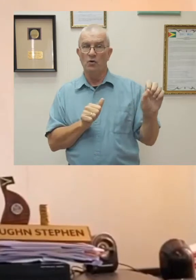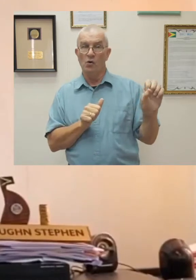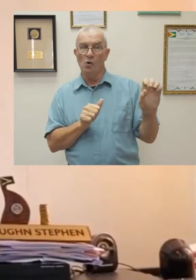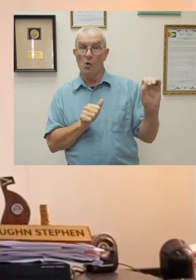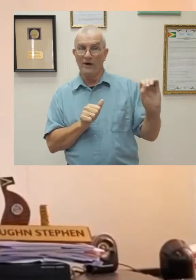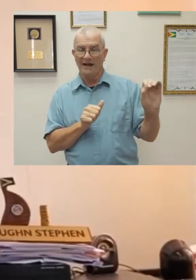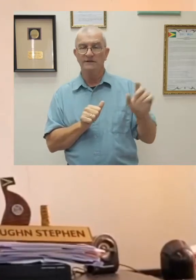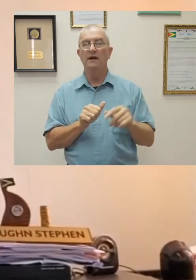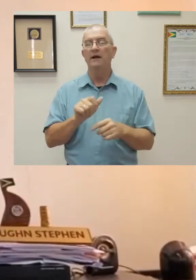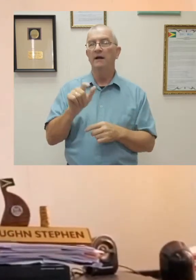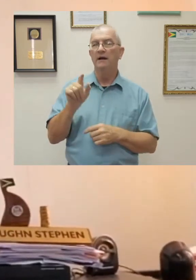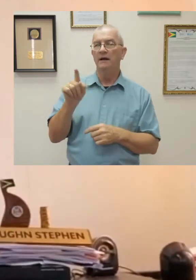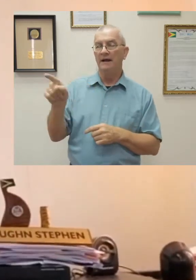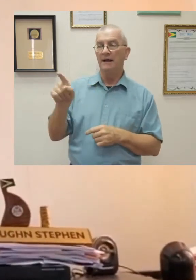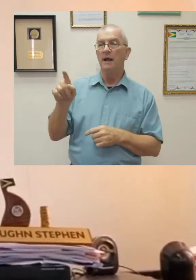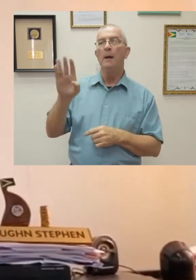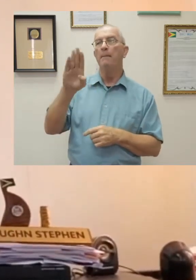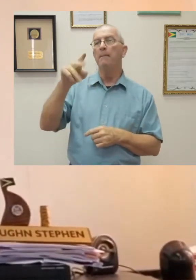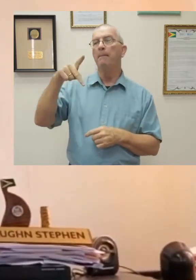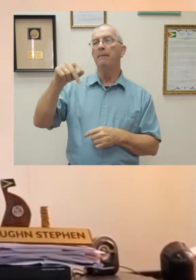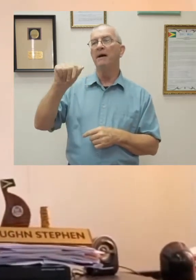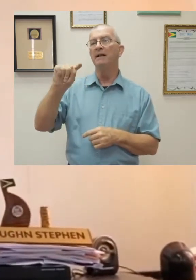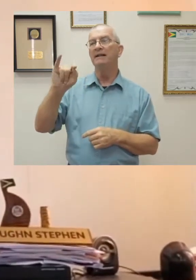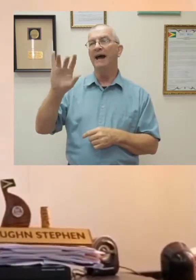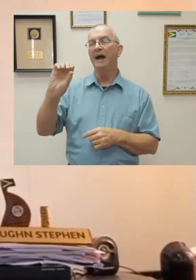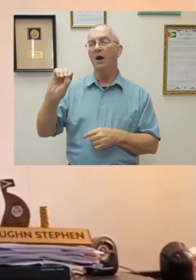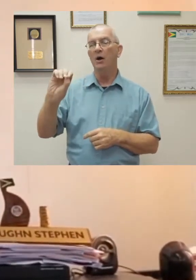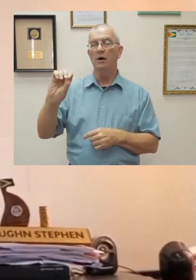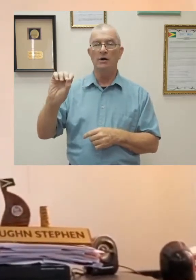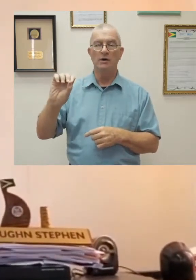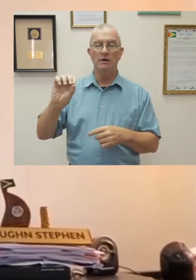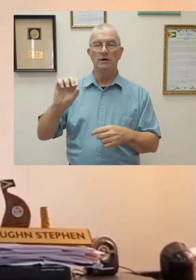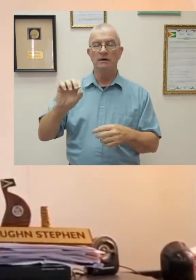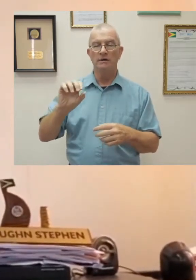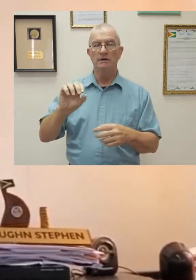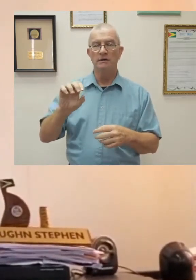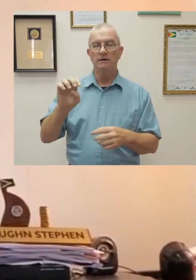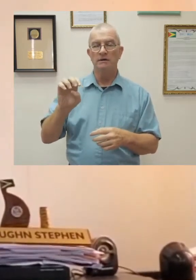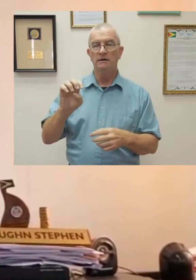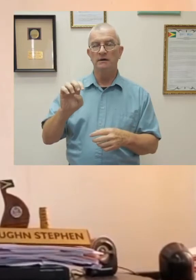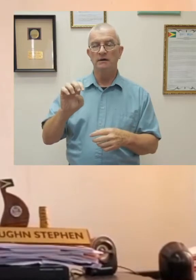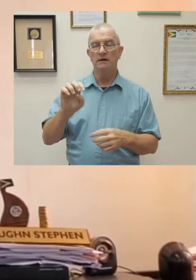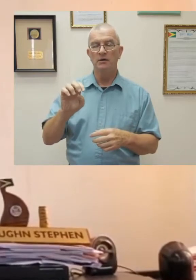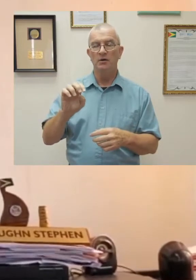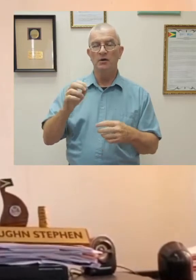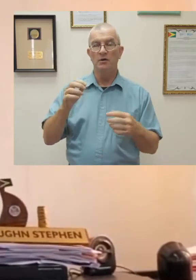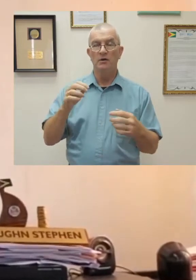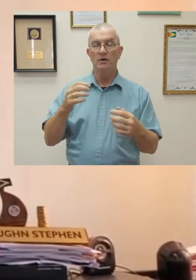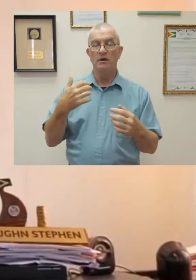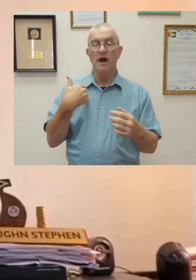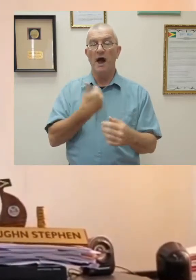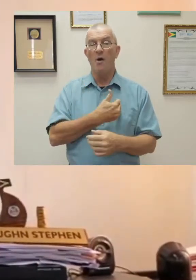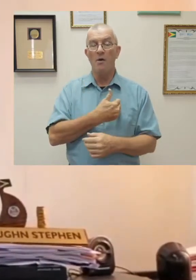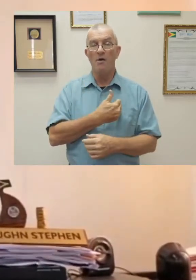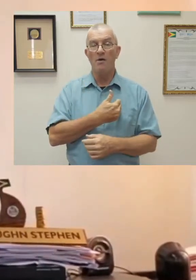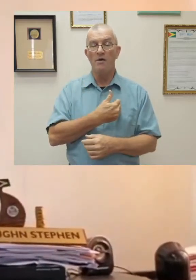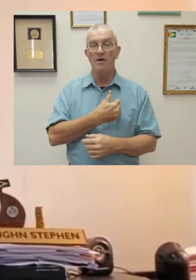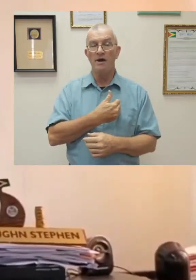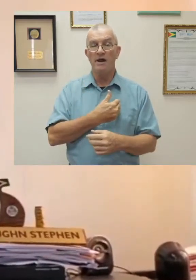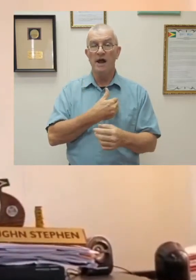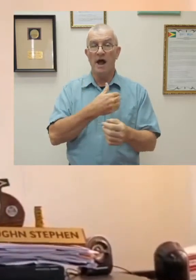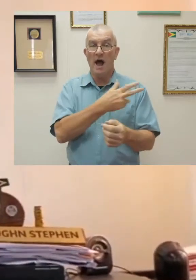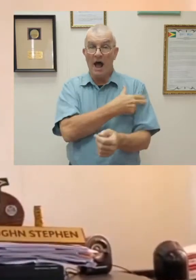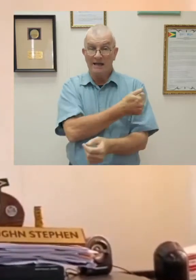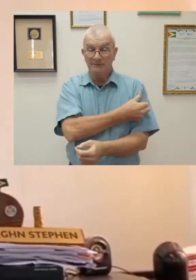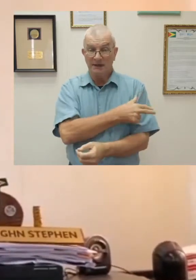Quarantine River and extended to Platanka on upper east bank of Berbice. To note, all our district hospitals,